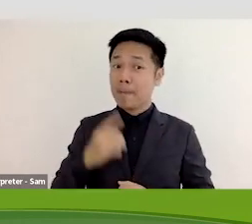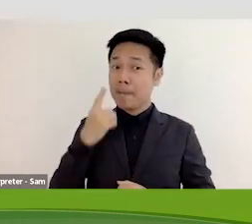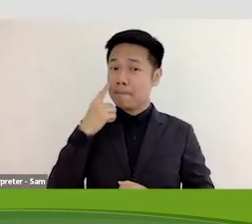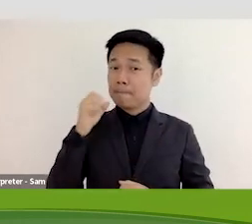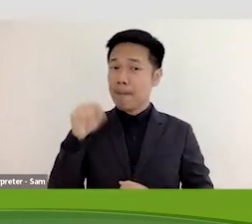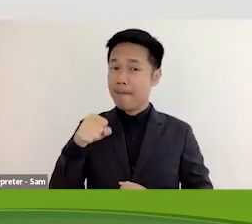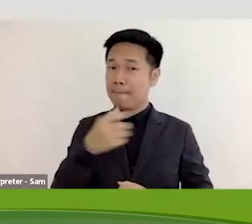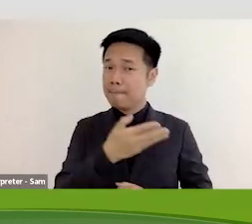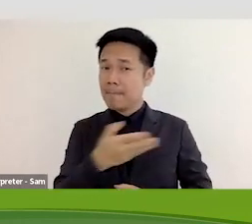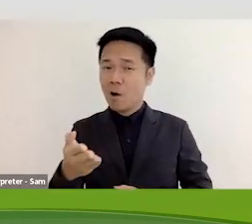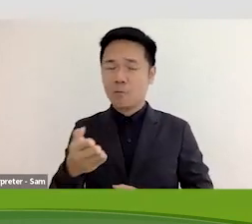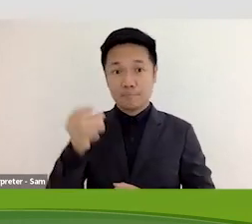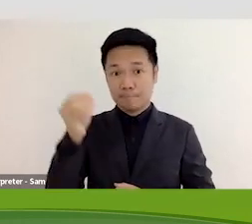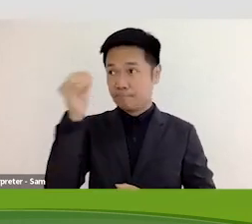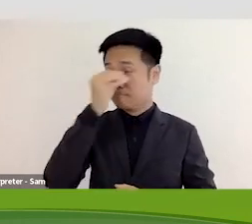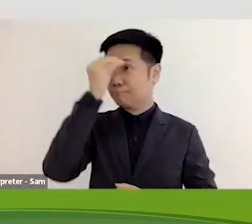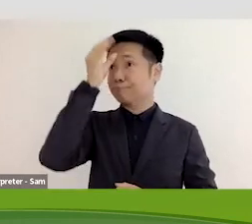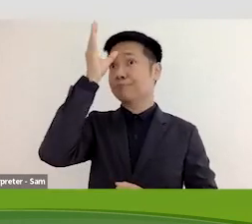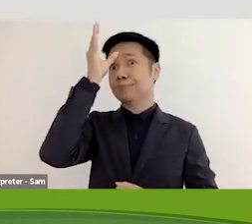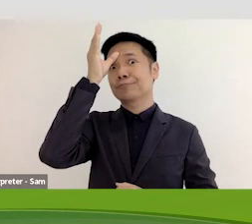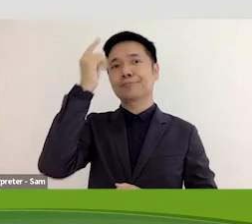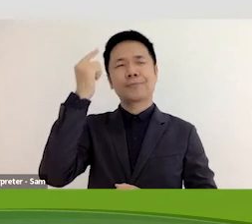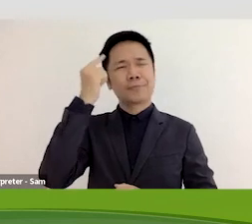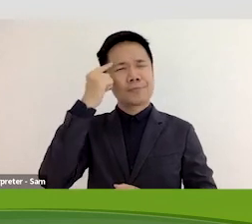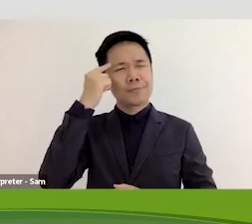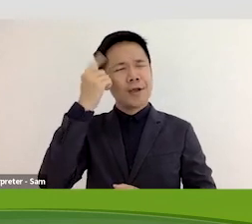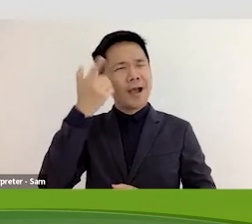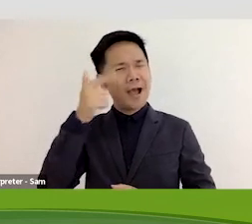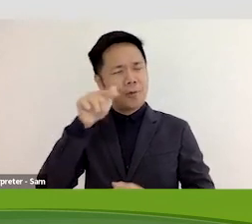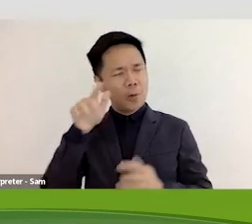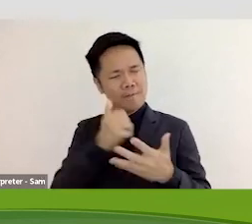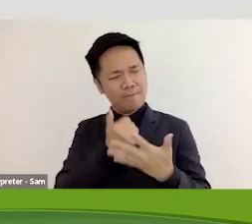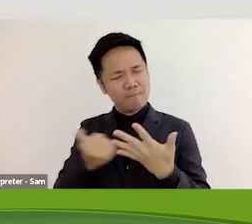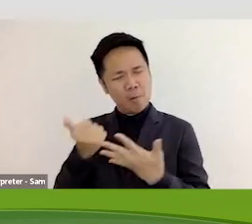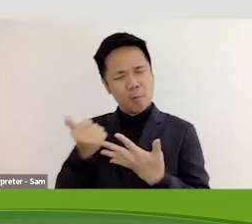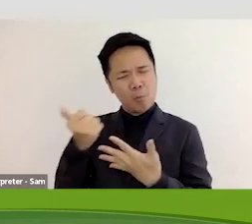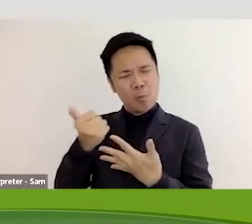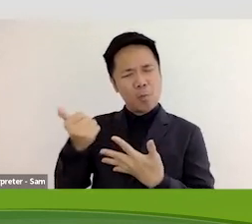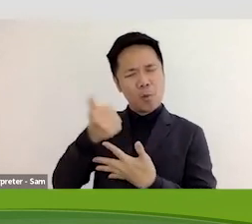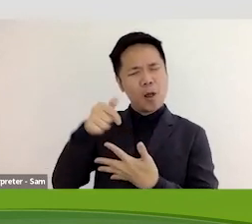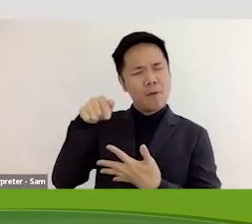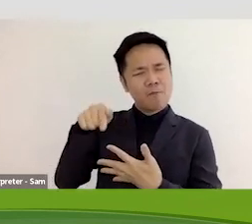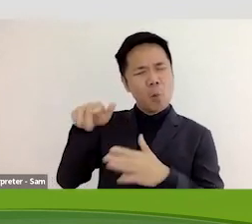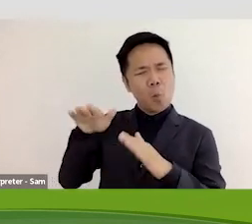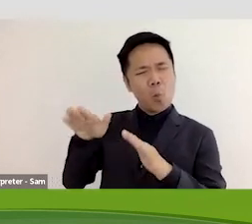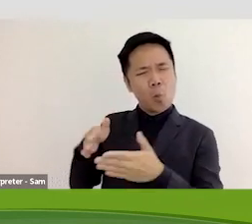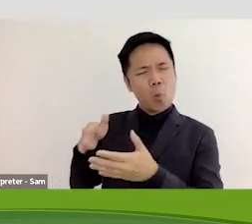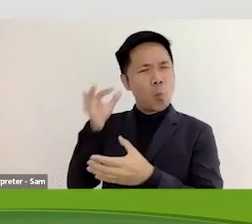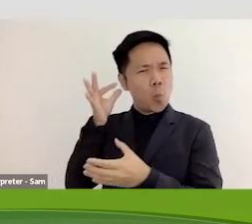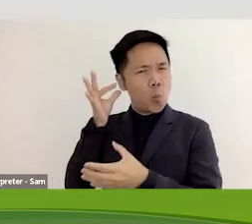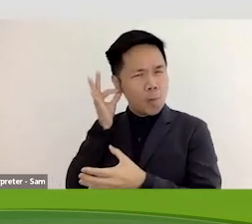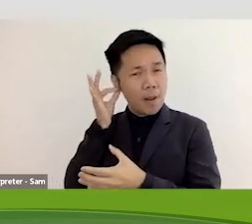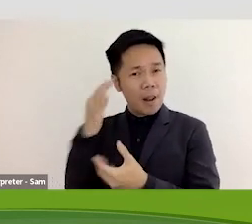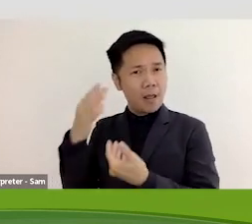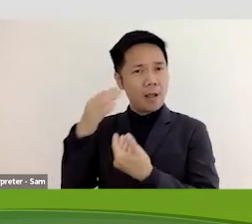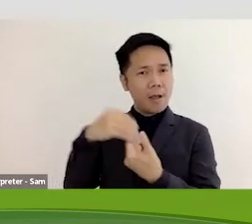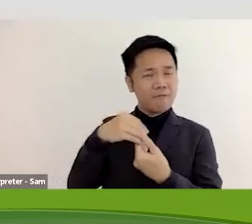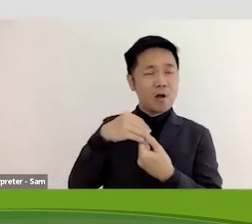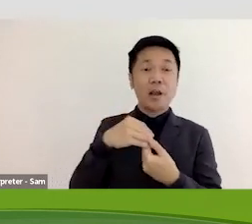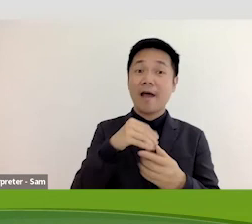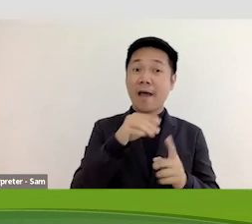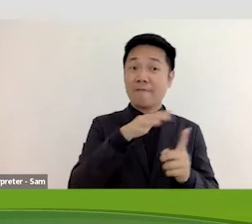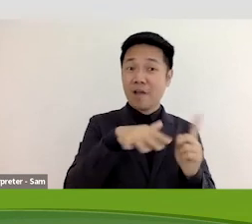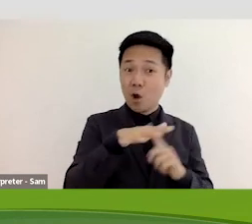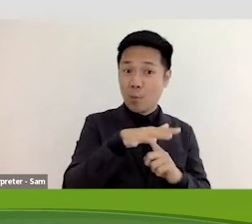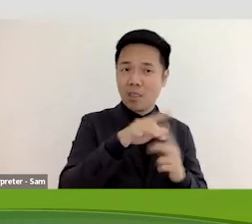new ideas as to how rights, needs, and priorities of women and girls can be integrated into climate change and environmental and disaster